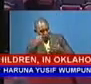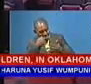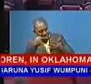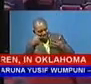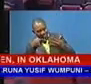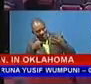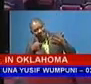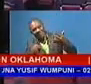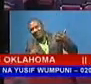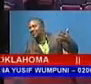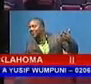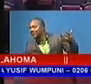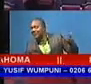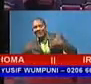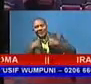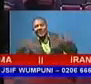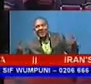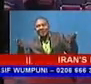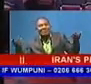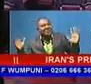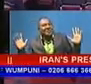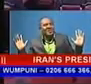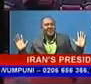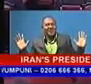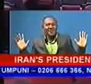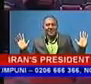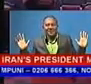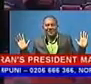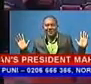he lettered out.